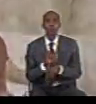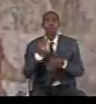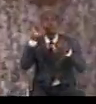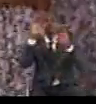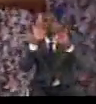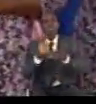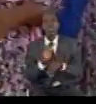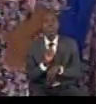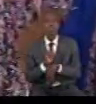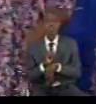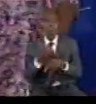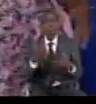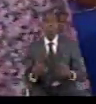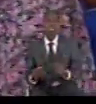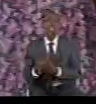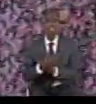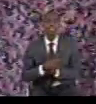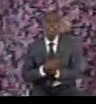a miracle